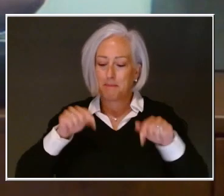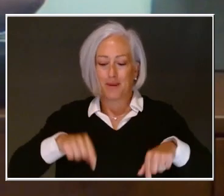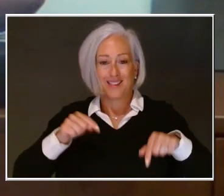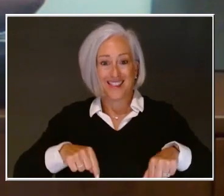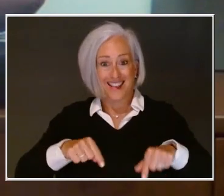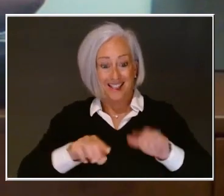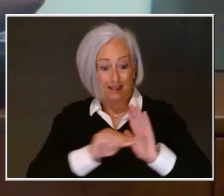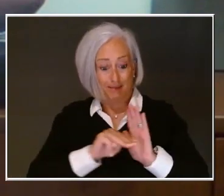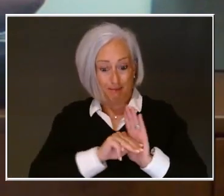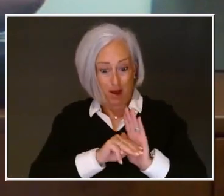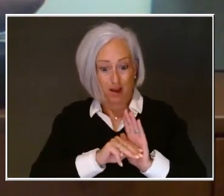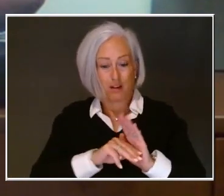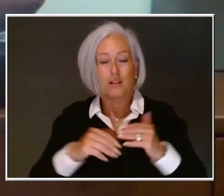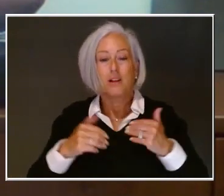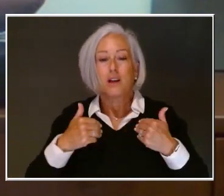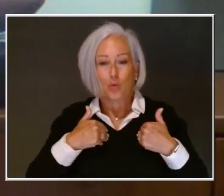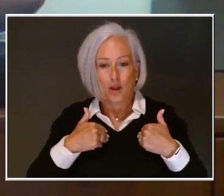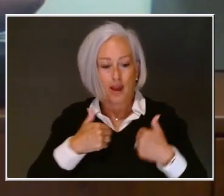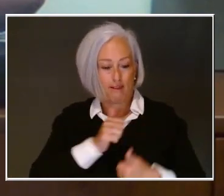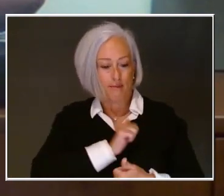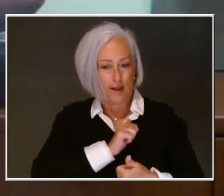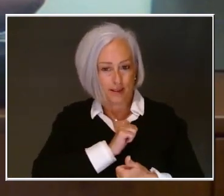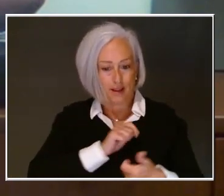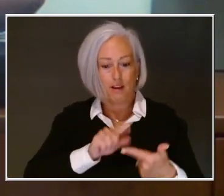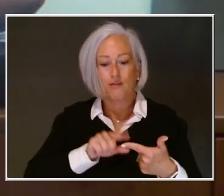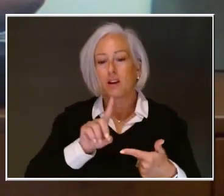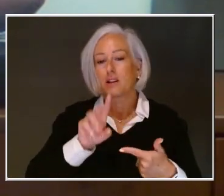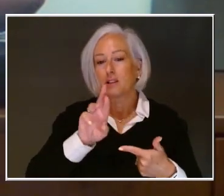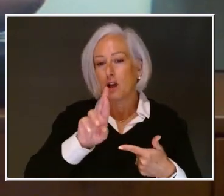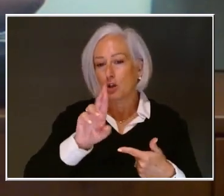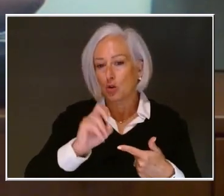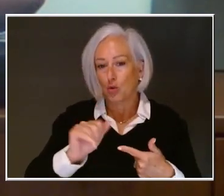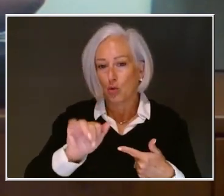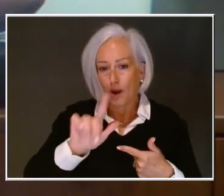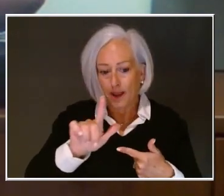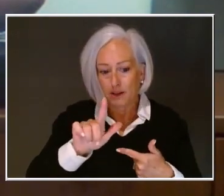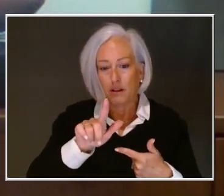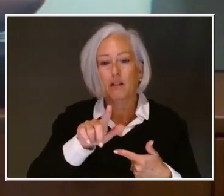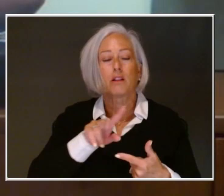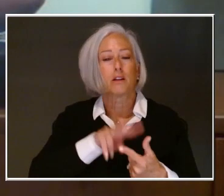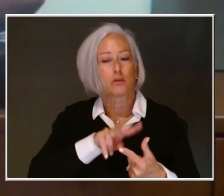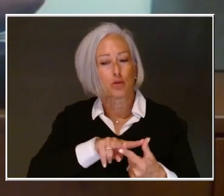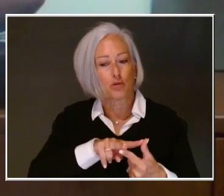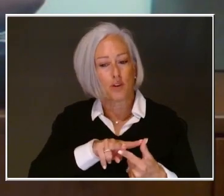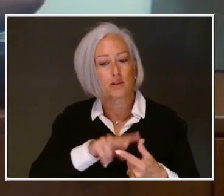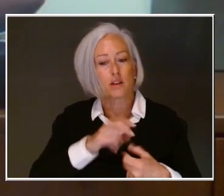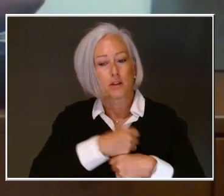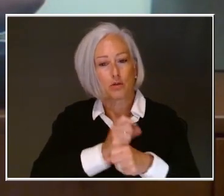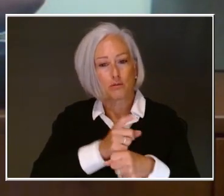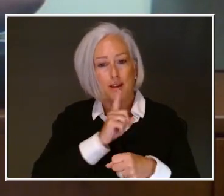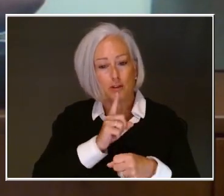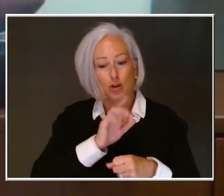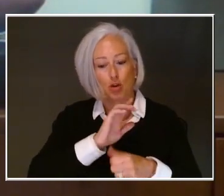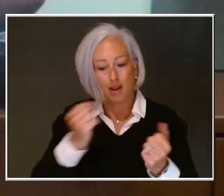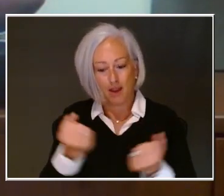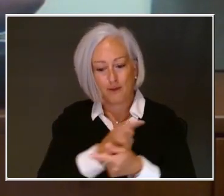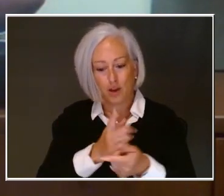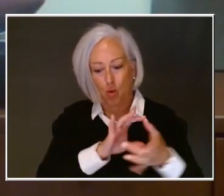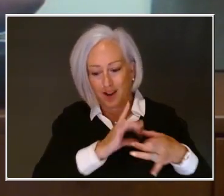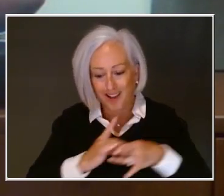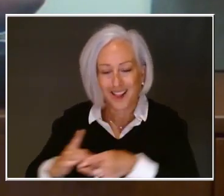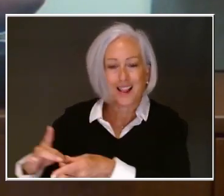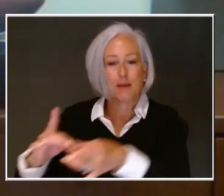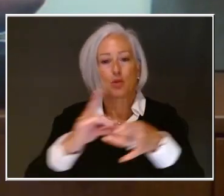with Dr. Randall and myself to ensure that those collaborators are working within the team, again, for